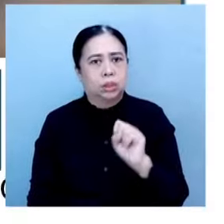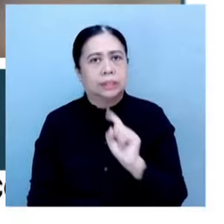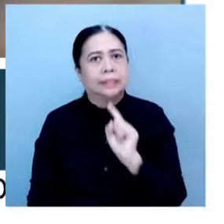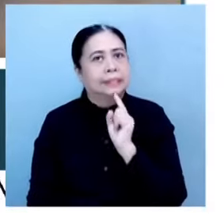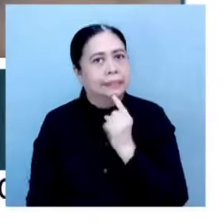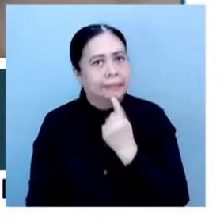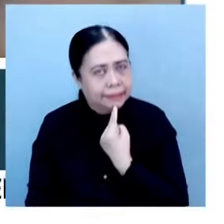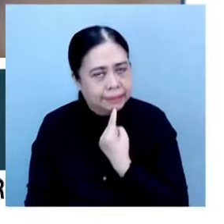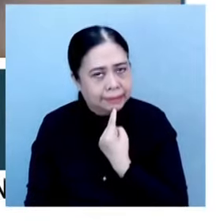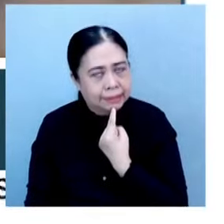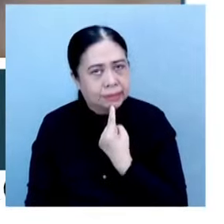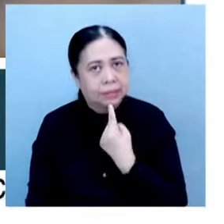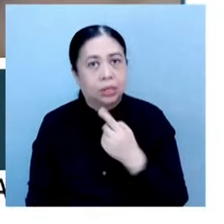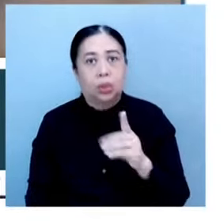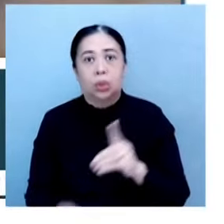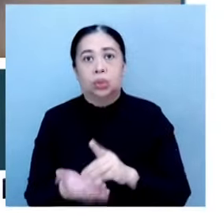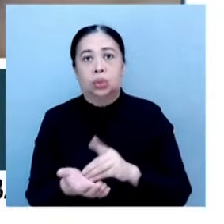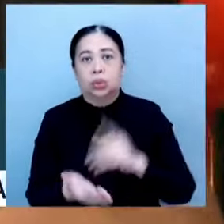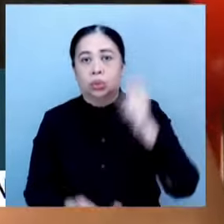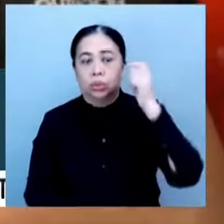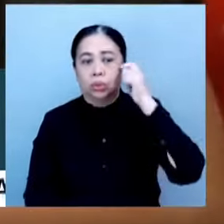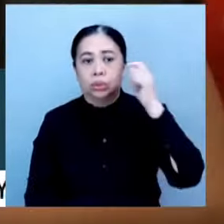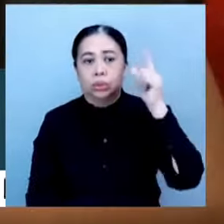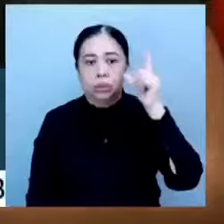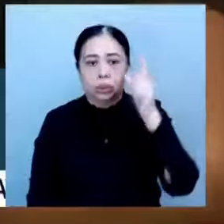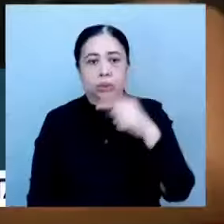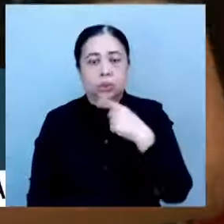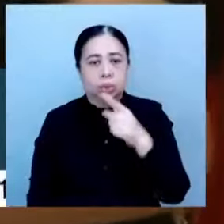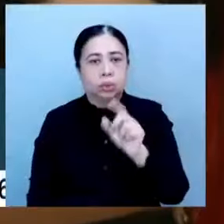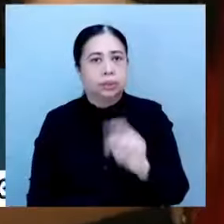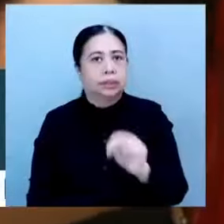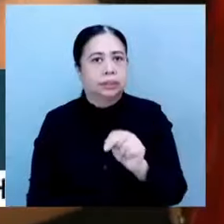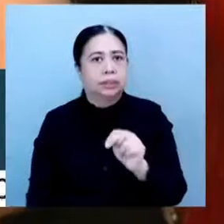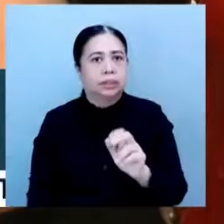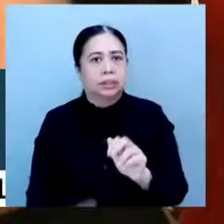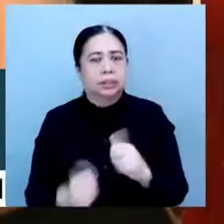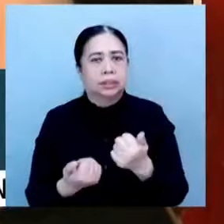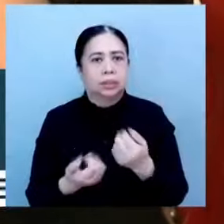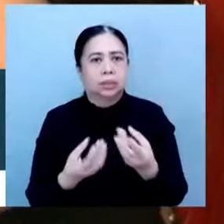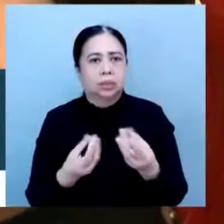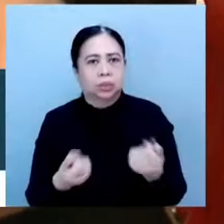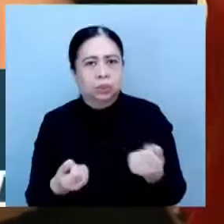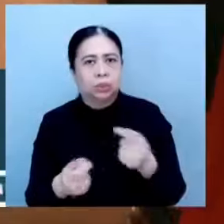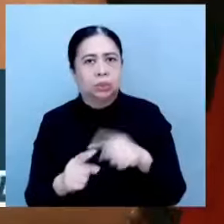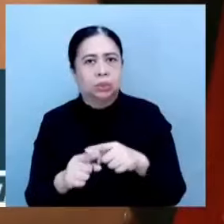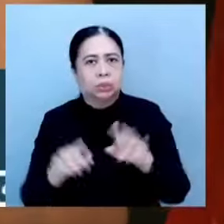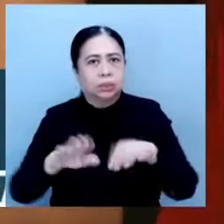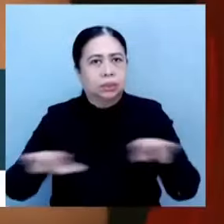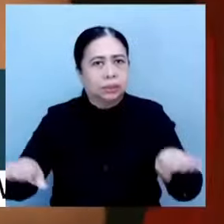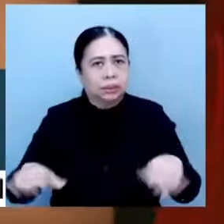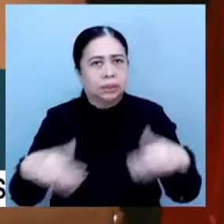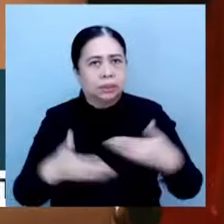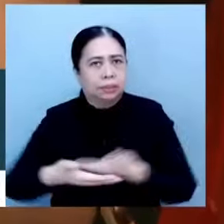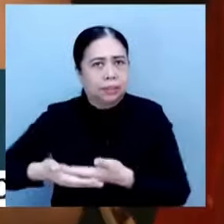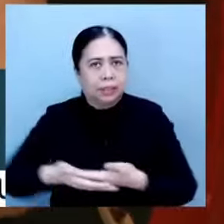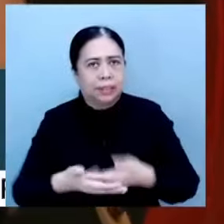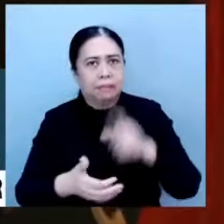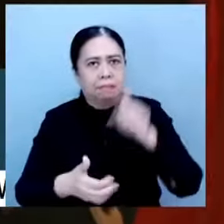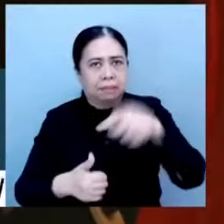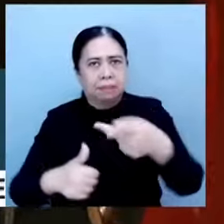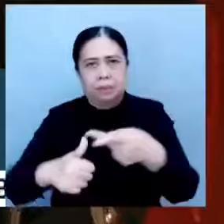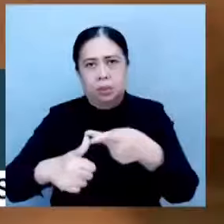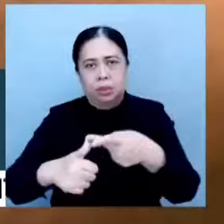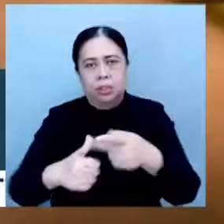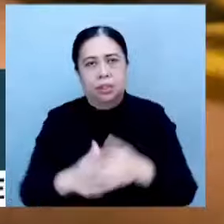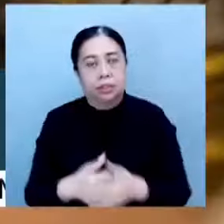Tony Liatron says a national immunization strategy is needed against the disease, and infants and children should be prioritized. He